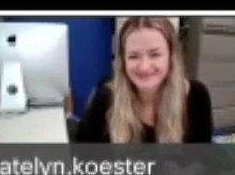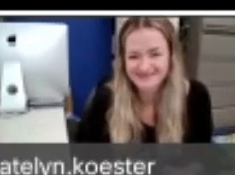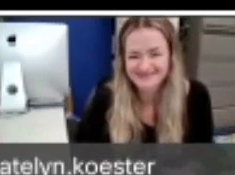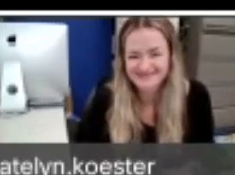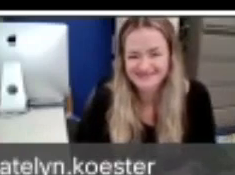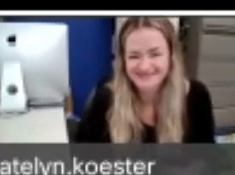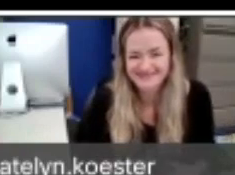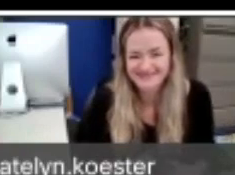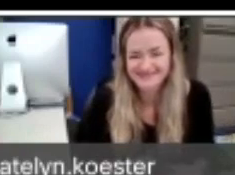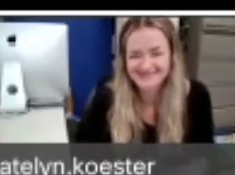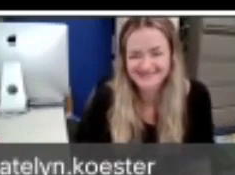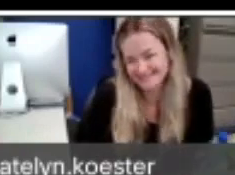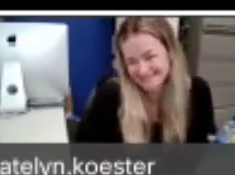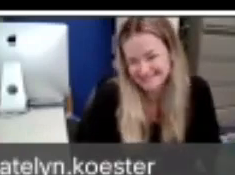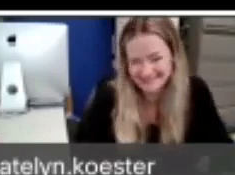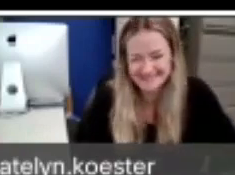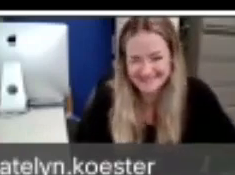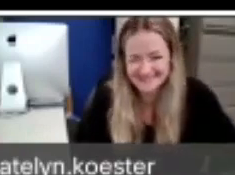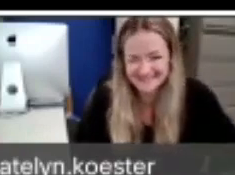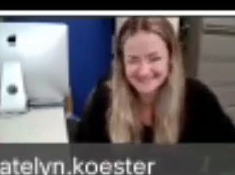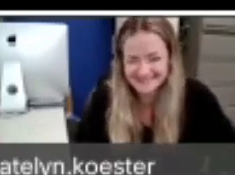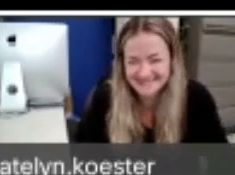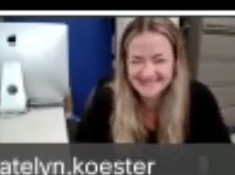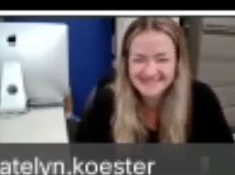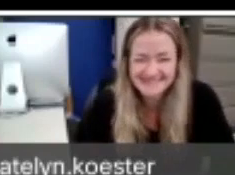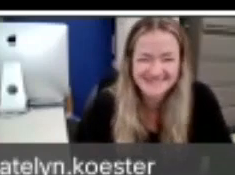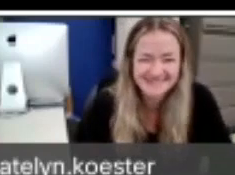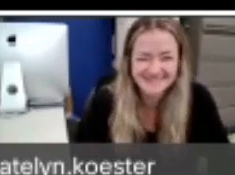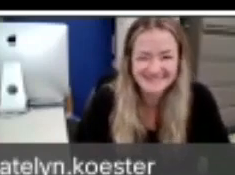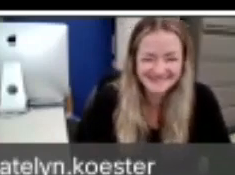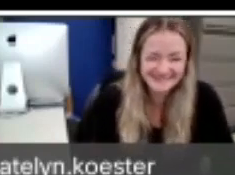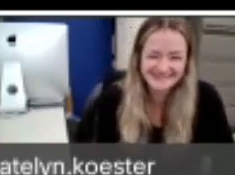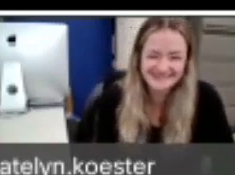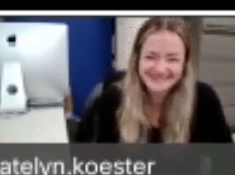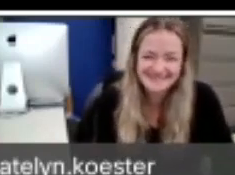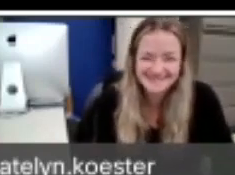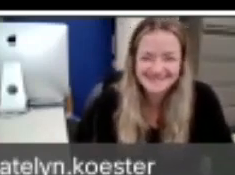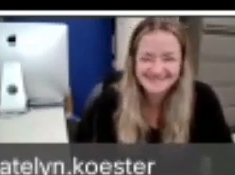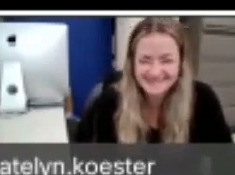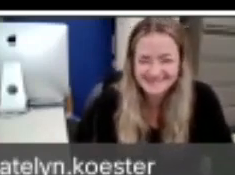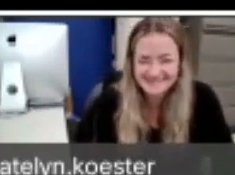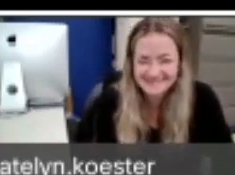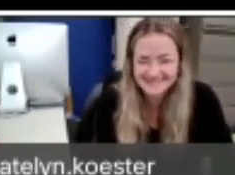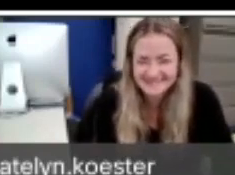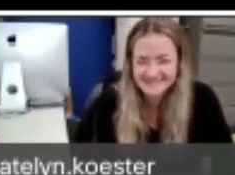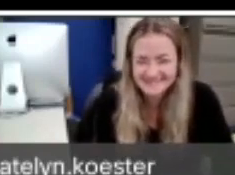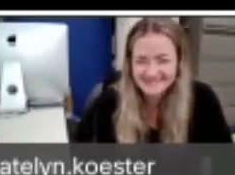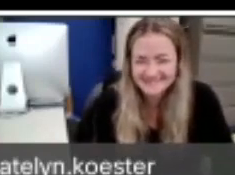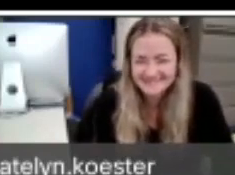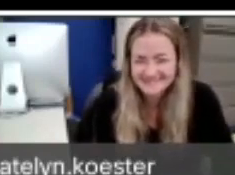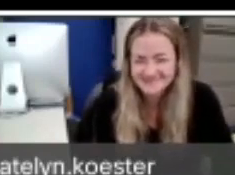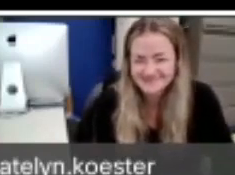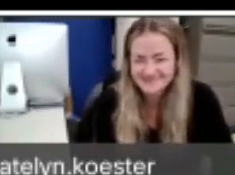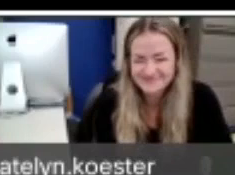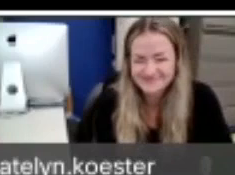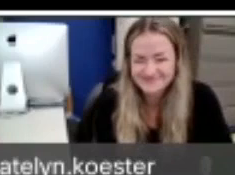my student at St. Mary's School for the Deaf, like many years ago. So followed in my mother's footsteps